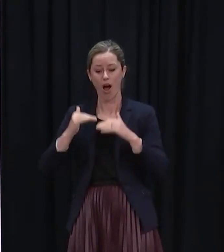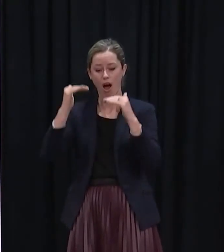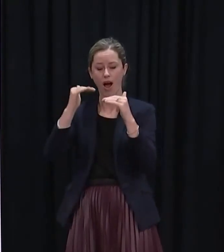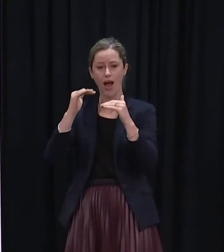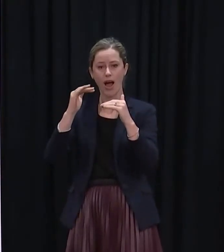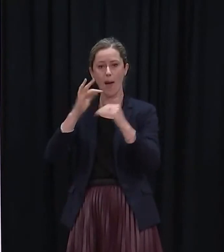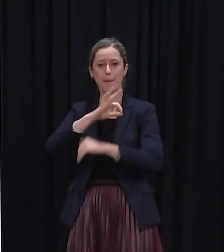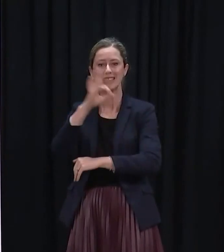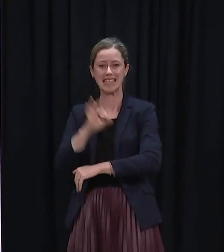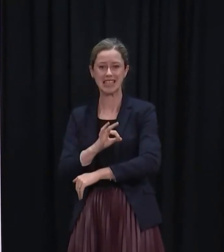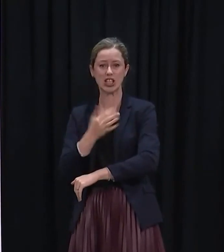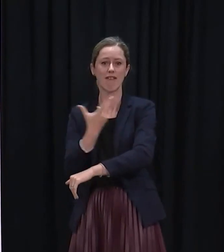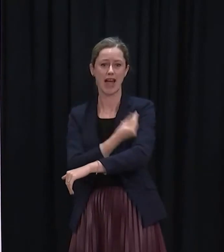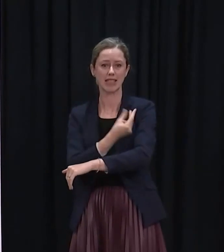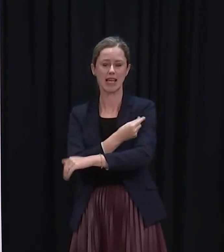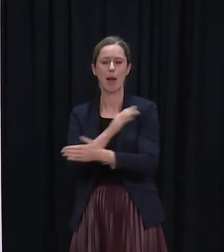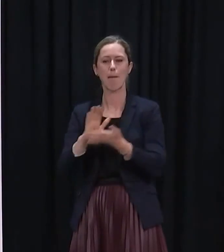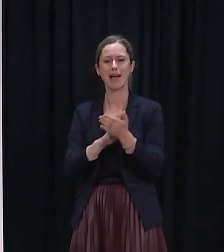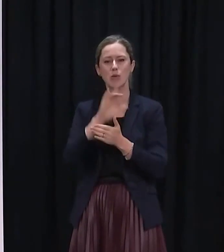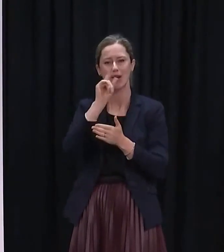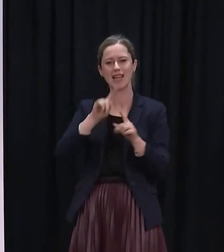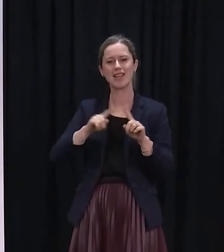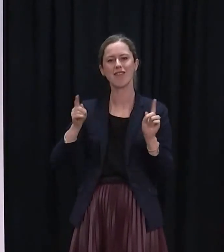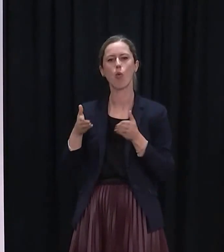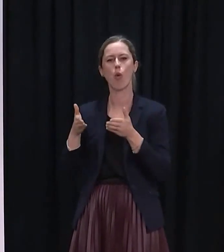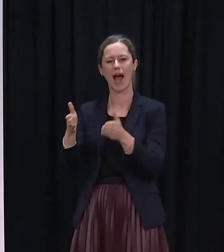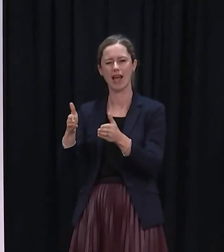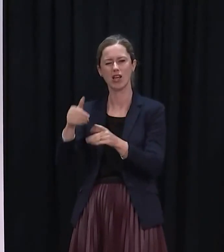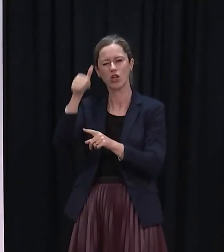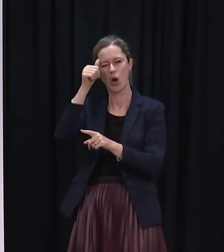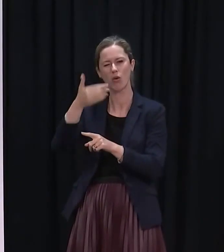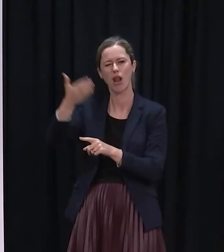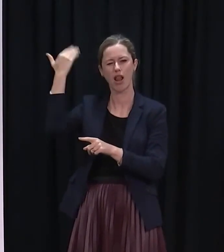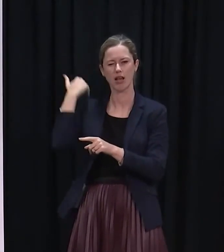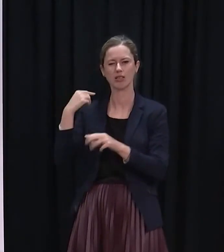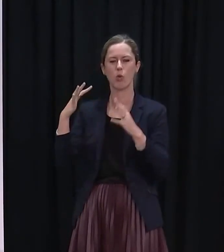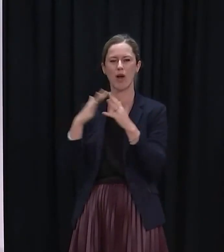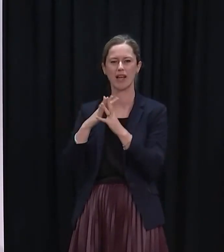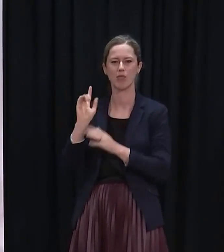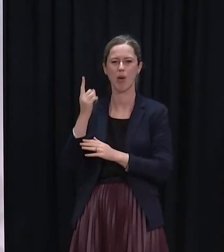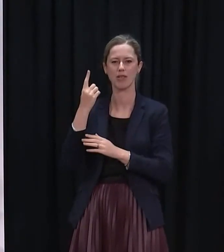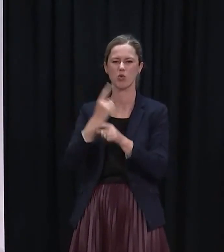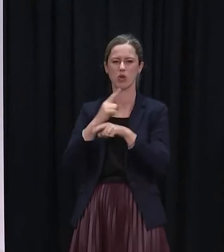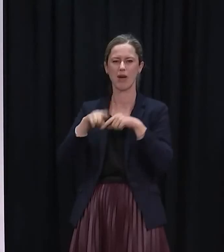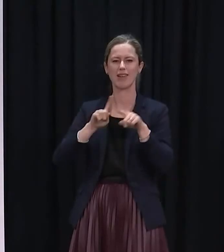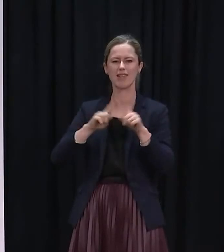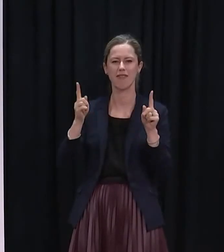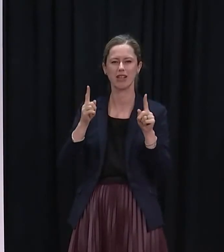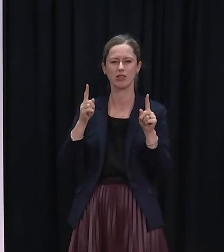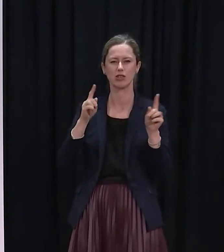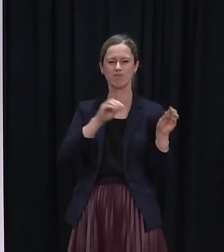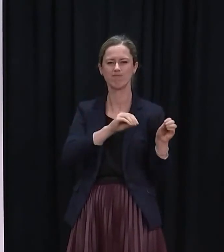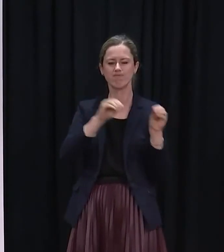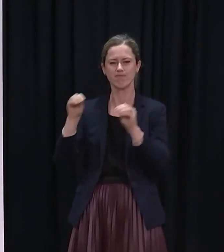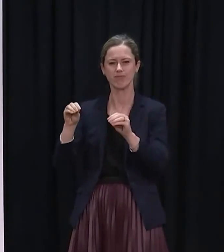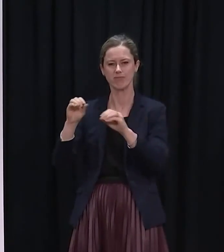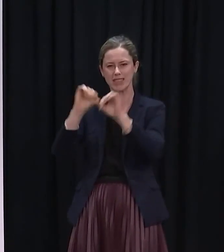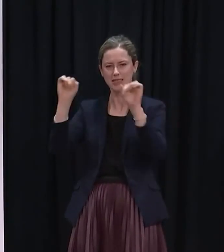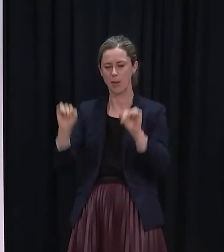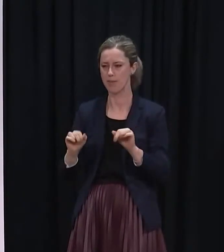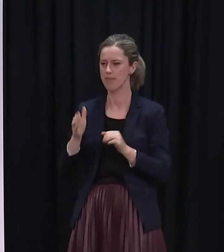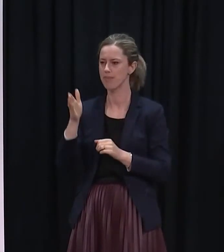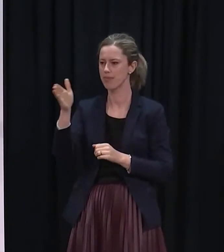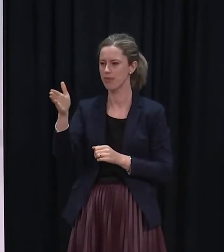rates of vaccination, the sooner we can adopt a different strategy, which is the one that the Prime Minister has already set out. Katie. The Prime Minister last week said